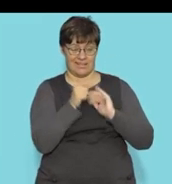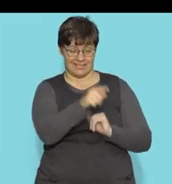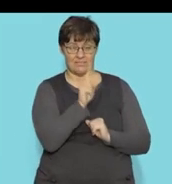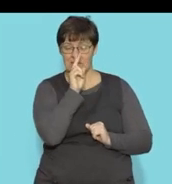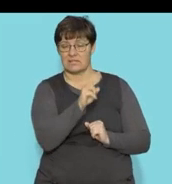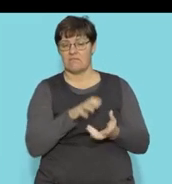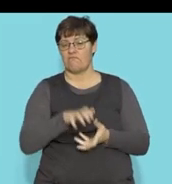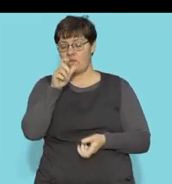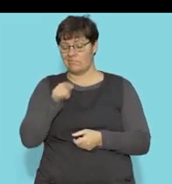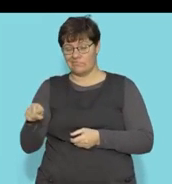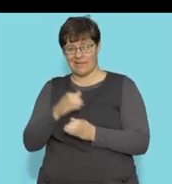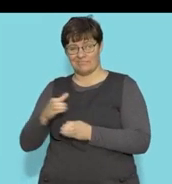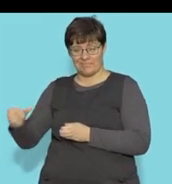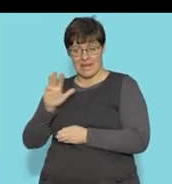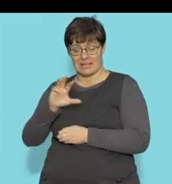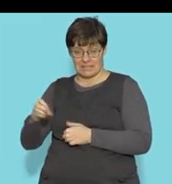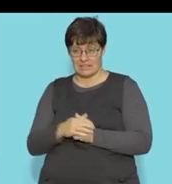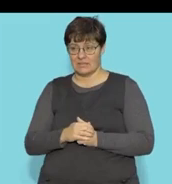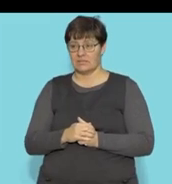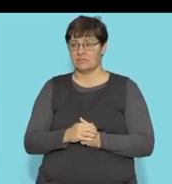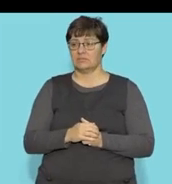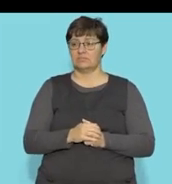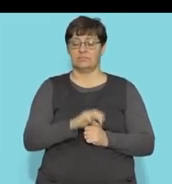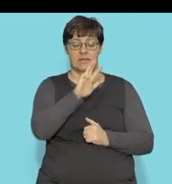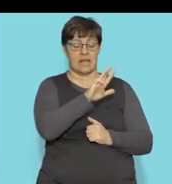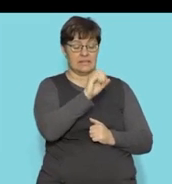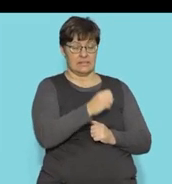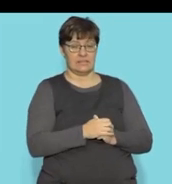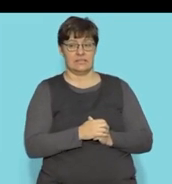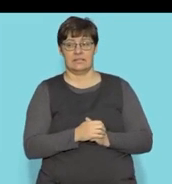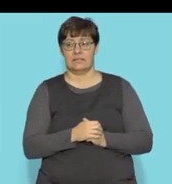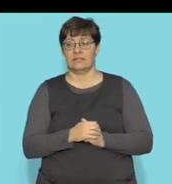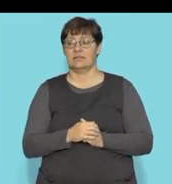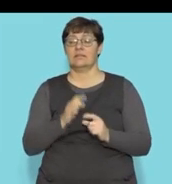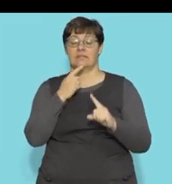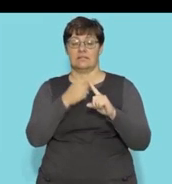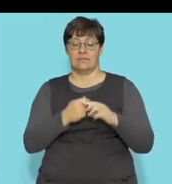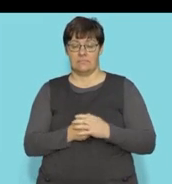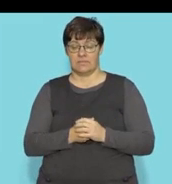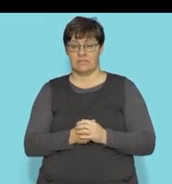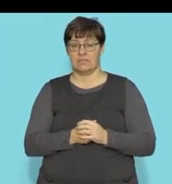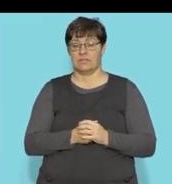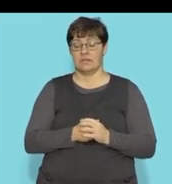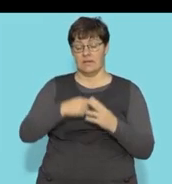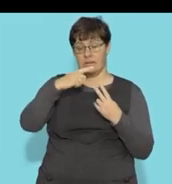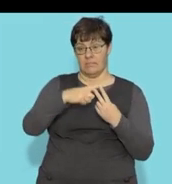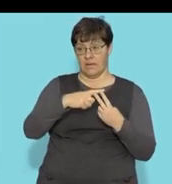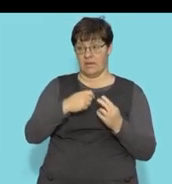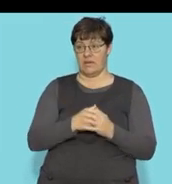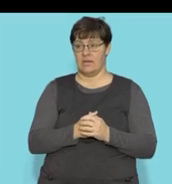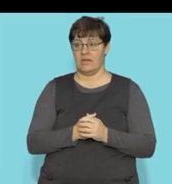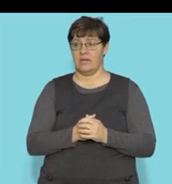my calculator to see what the volume of 90 cans will be. So it's going to be 90 multiplied by